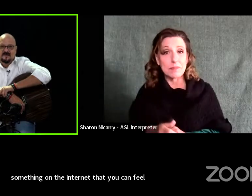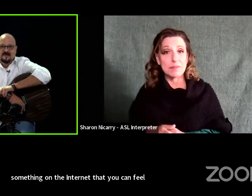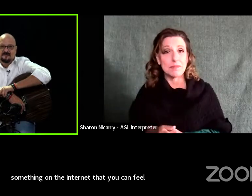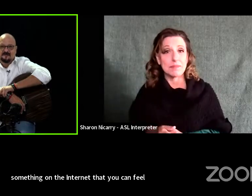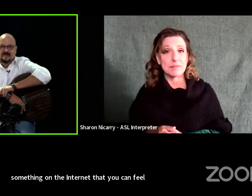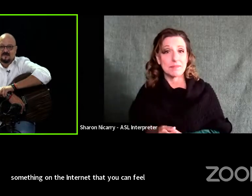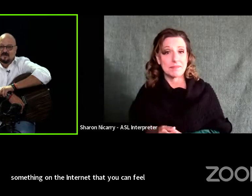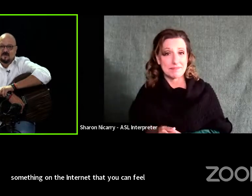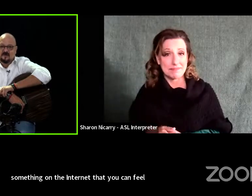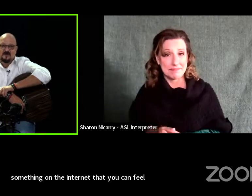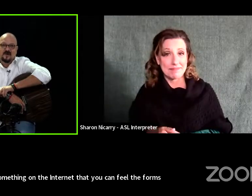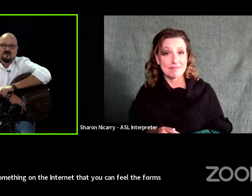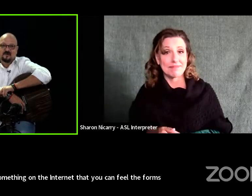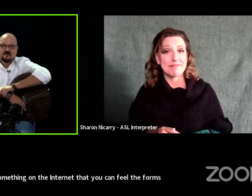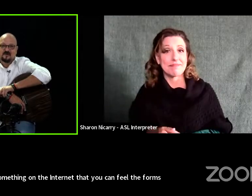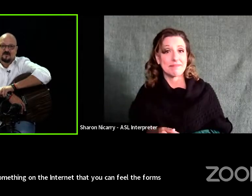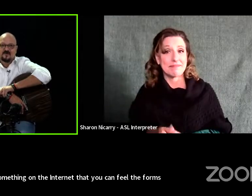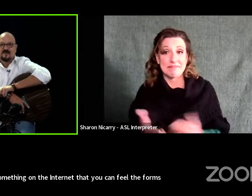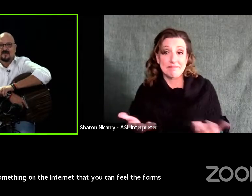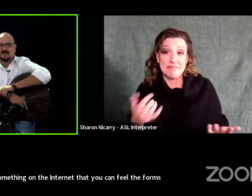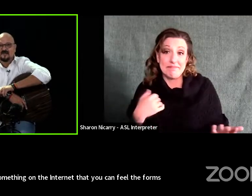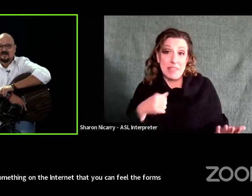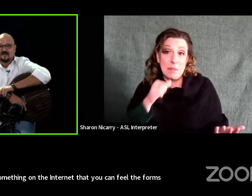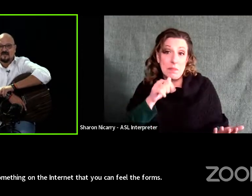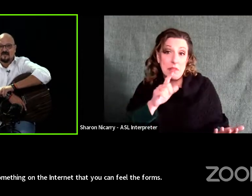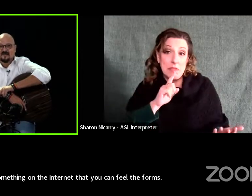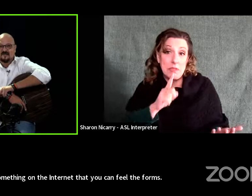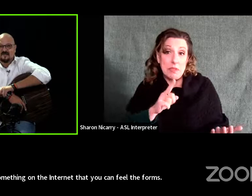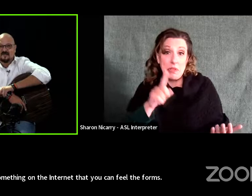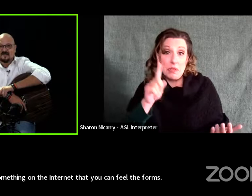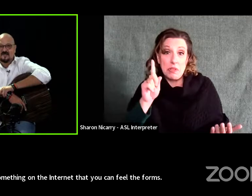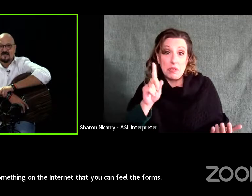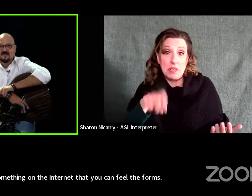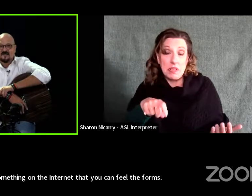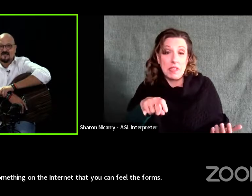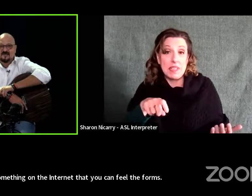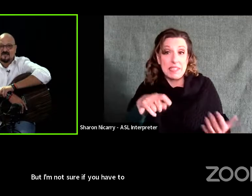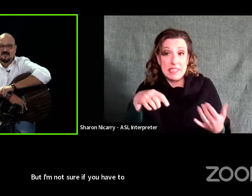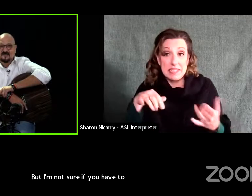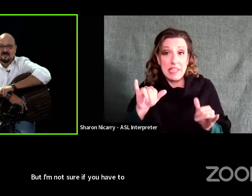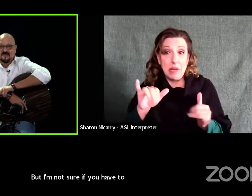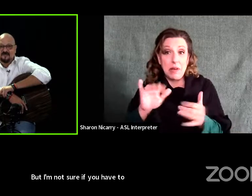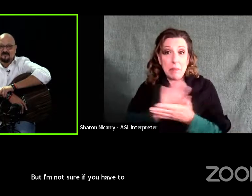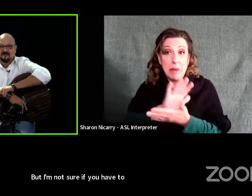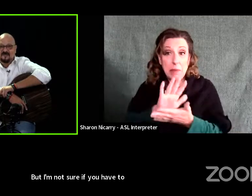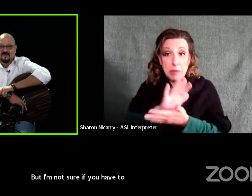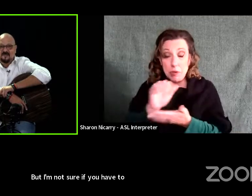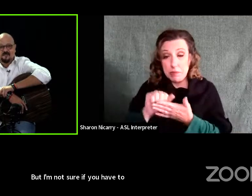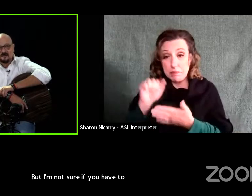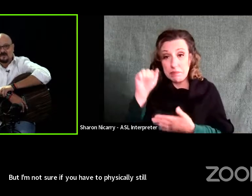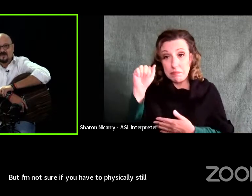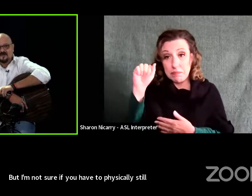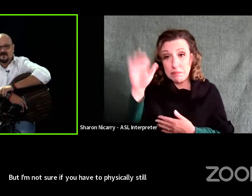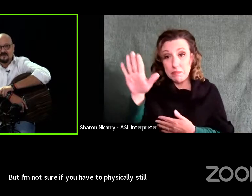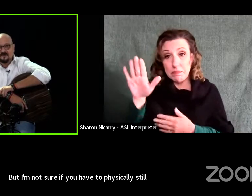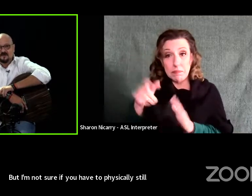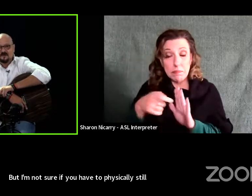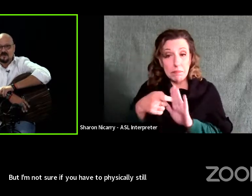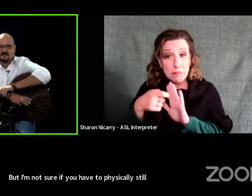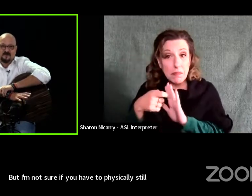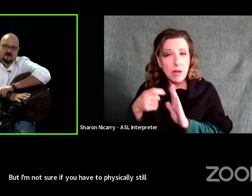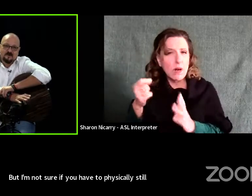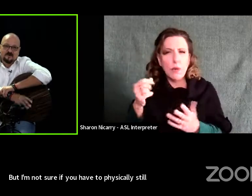but I'm not sure if you have to physically still send the your music,